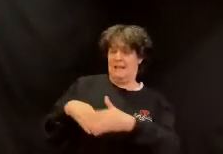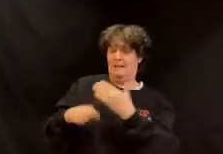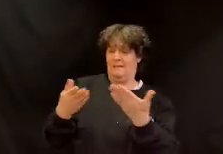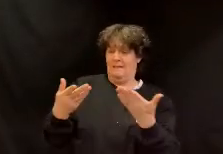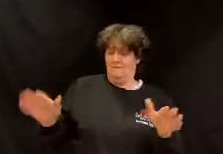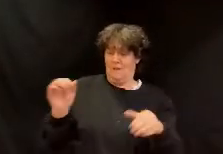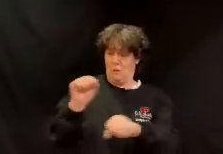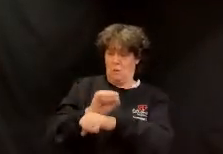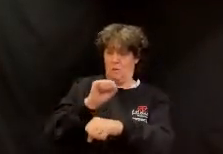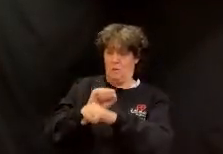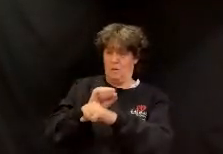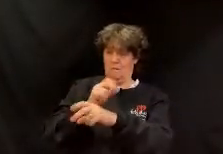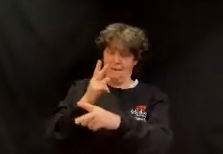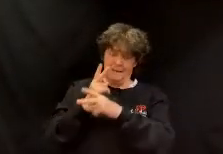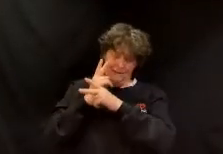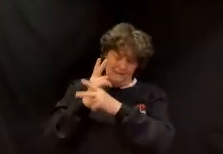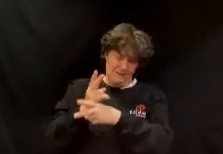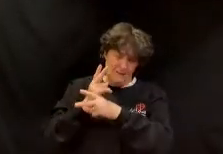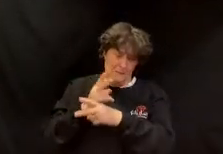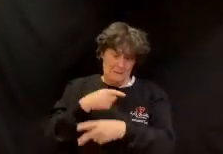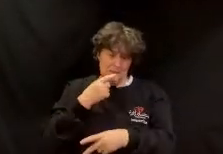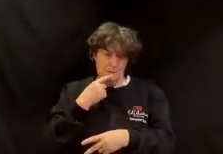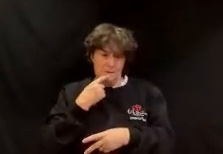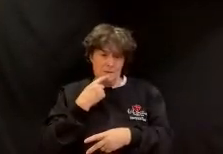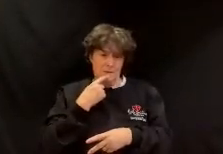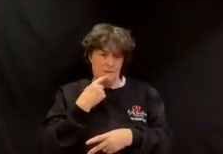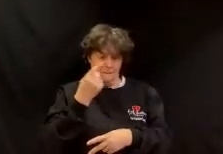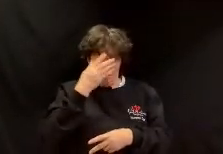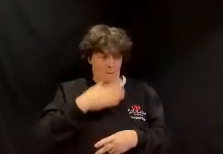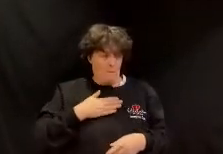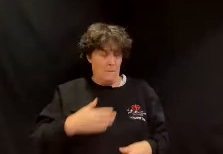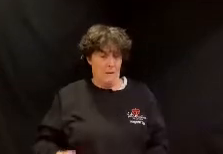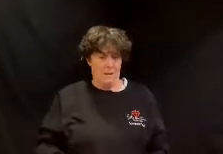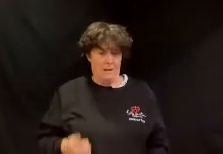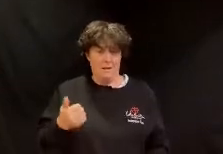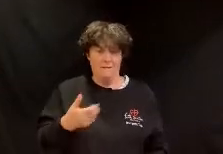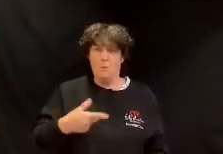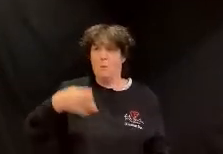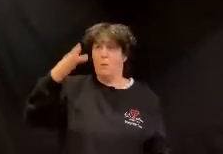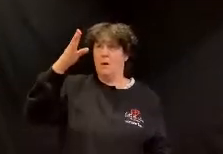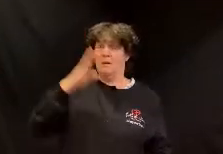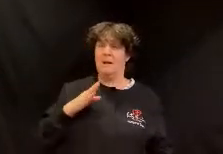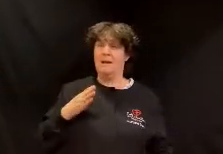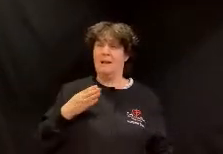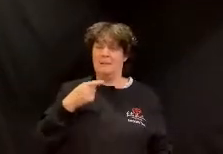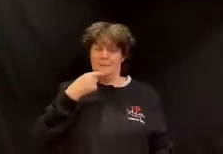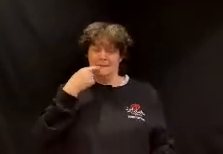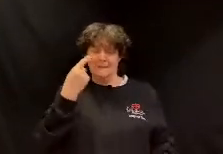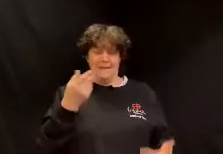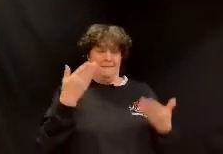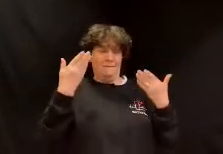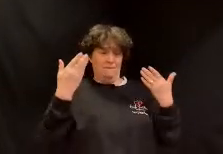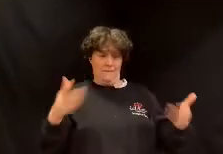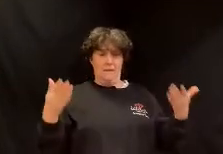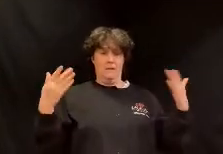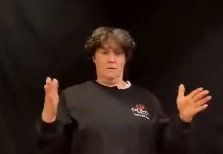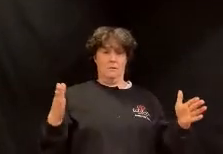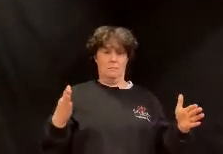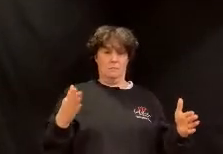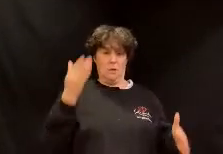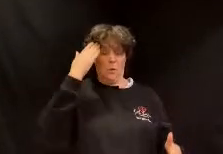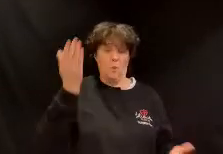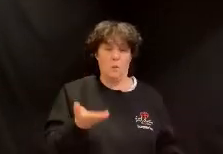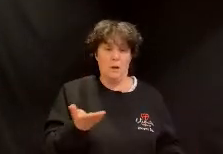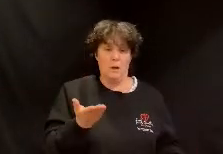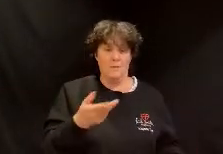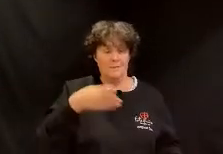keep speaking, decreeing, declaring over our lives, right? What God has said about us. Guess what? God